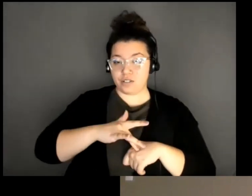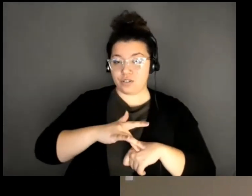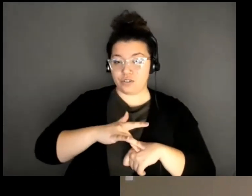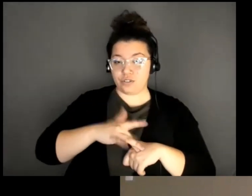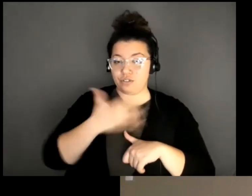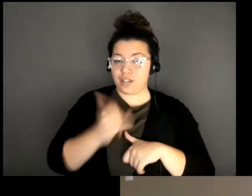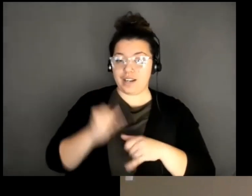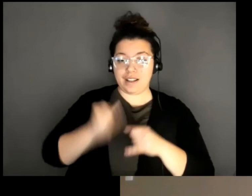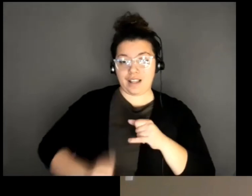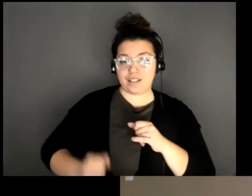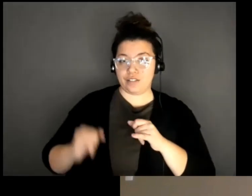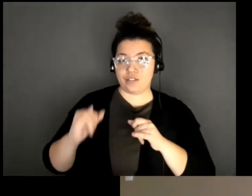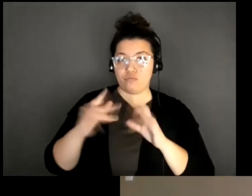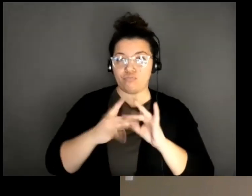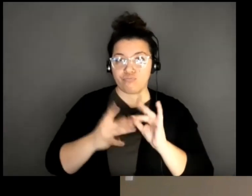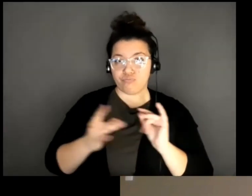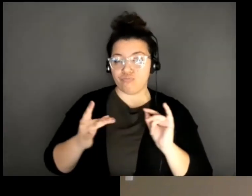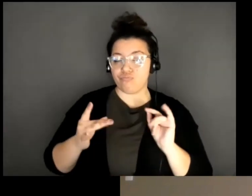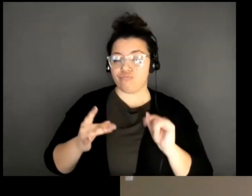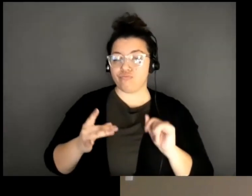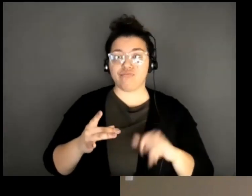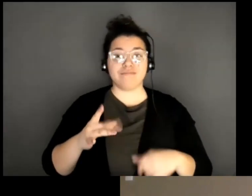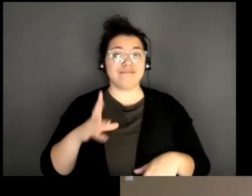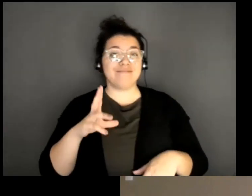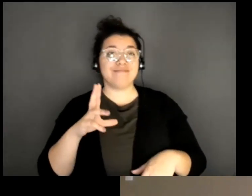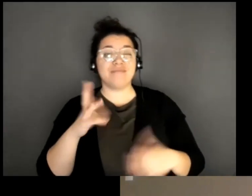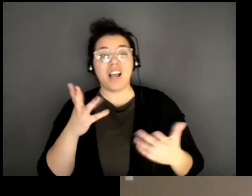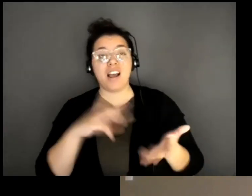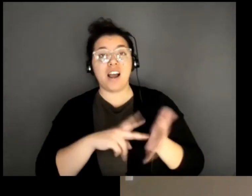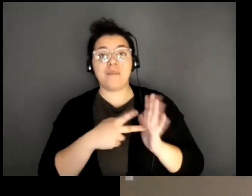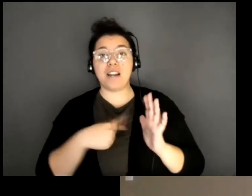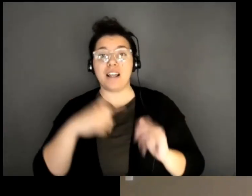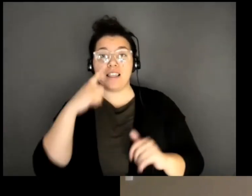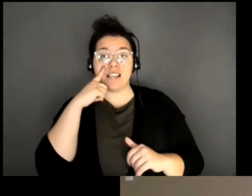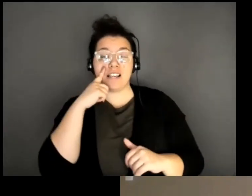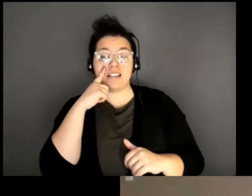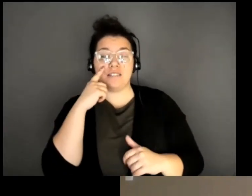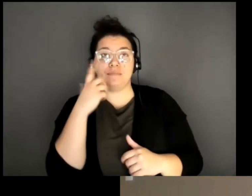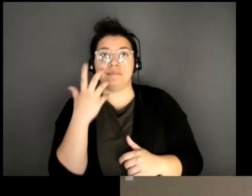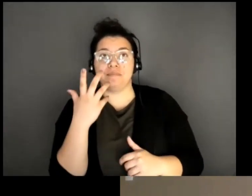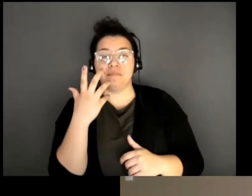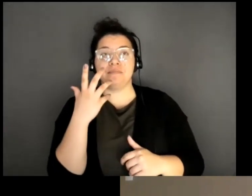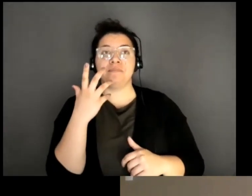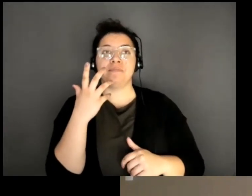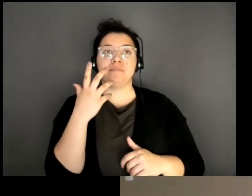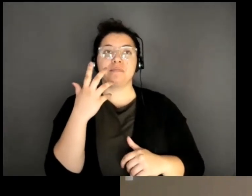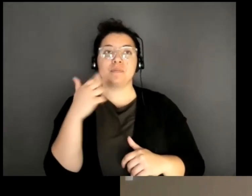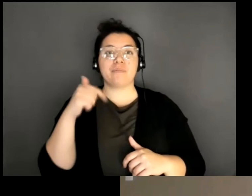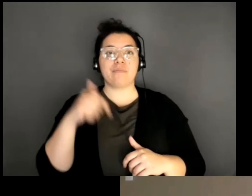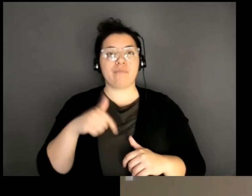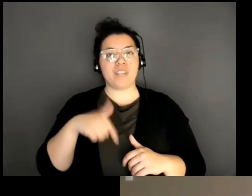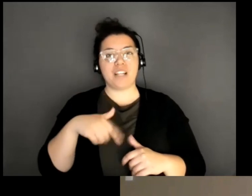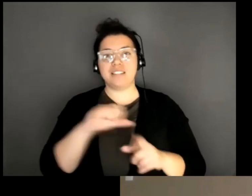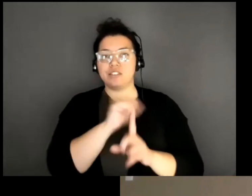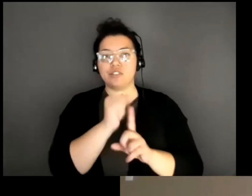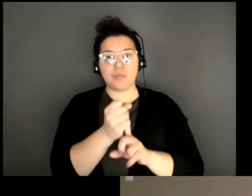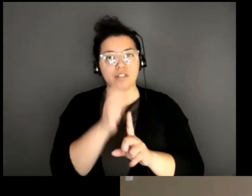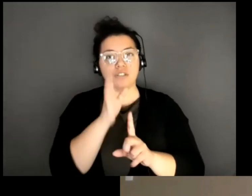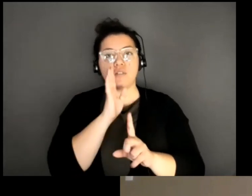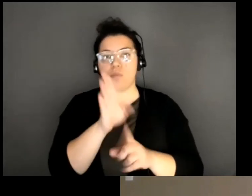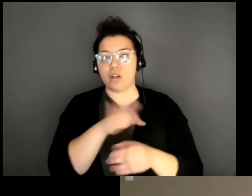words? No, I think, like everything else, this too shall pass. And I think, a lot